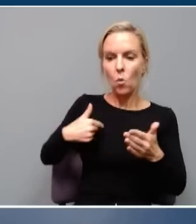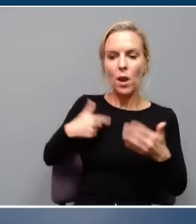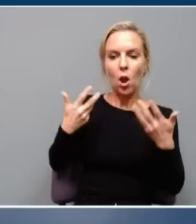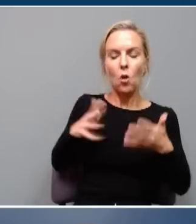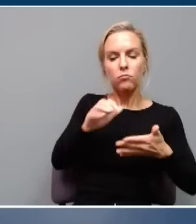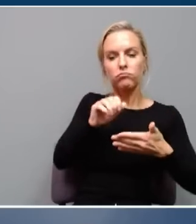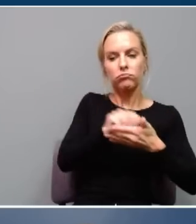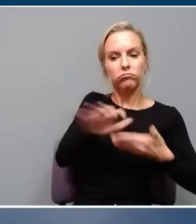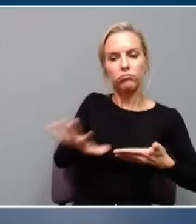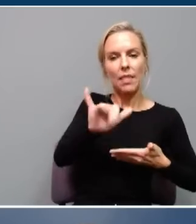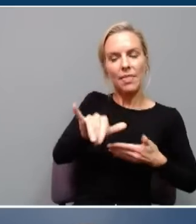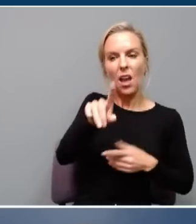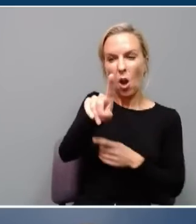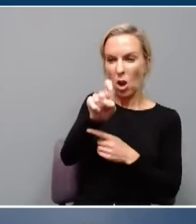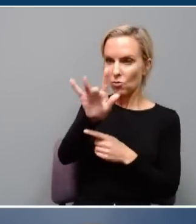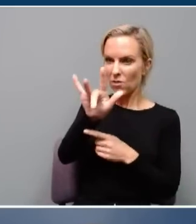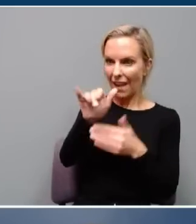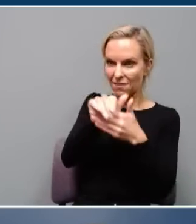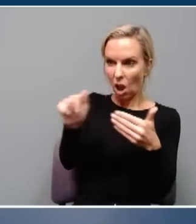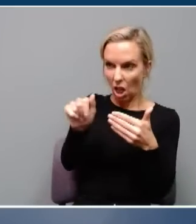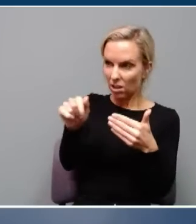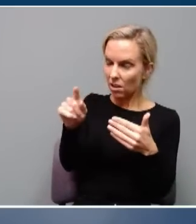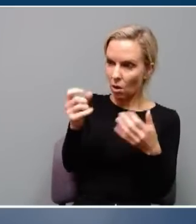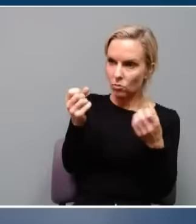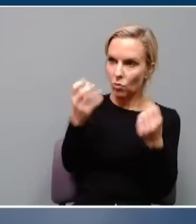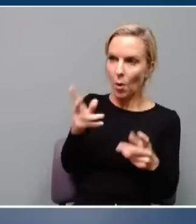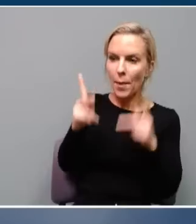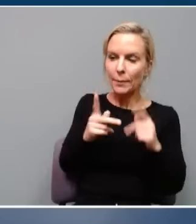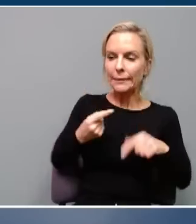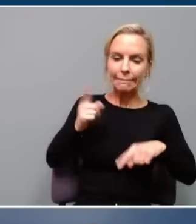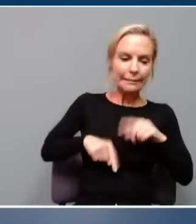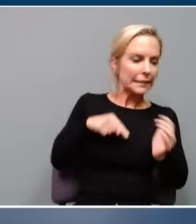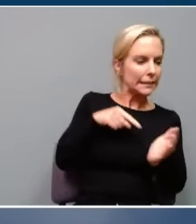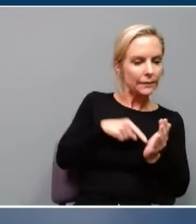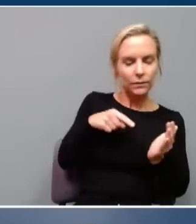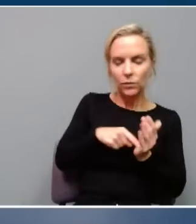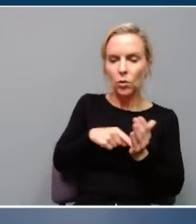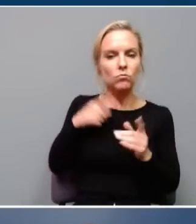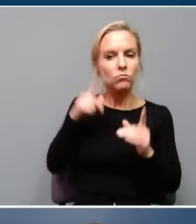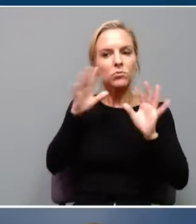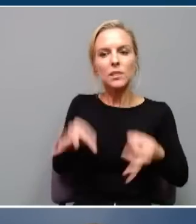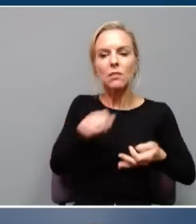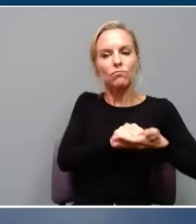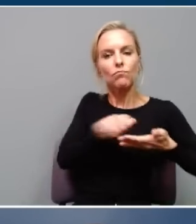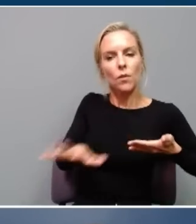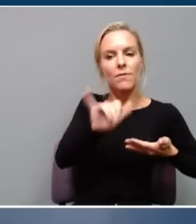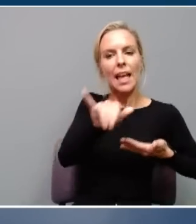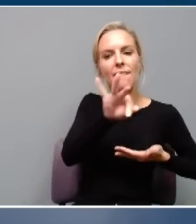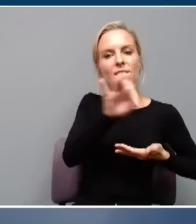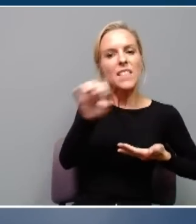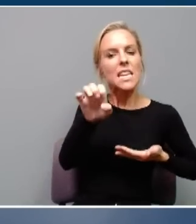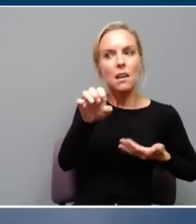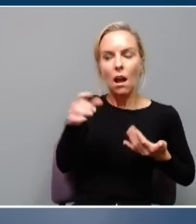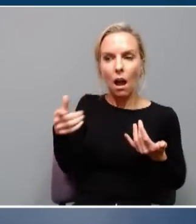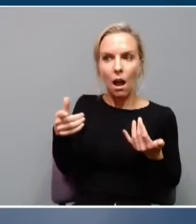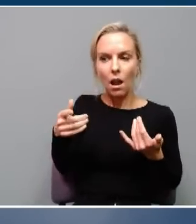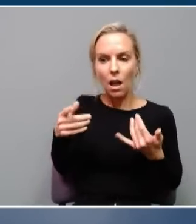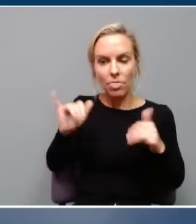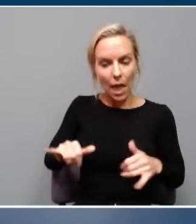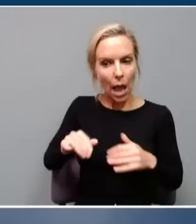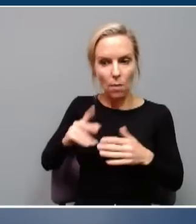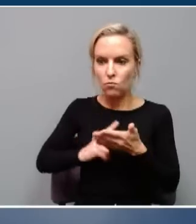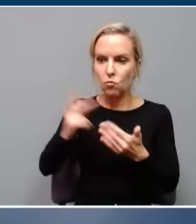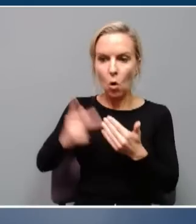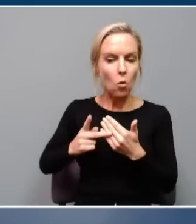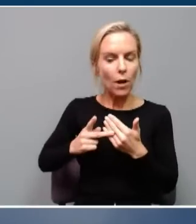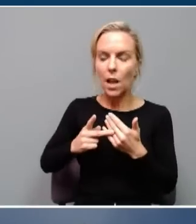$125 was holding back so many people from bettering themselves? But it was. And that program has been